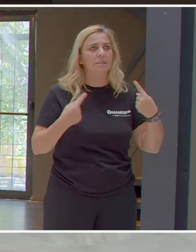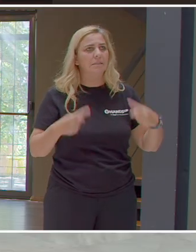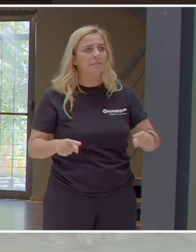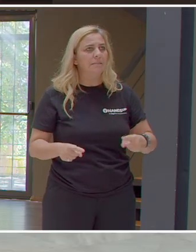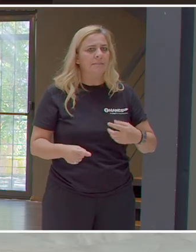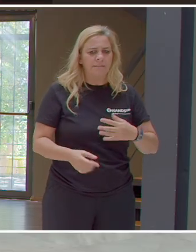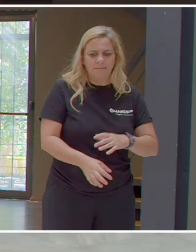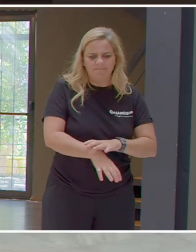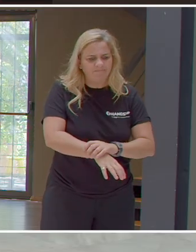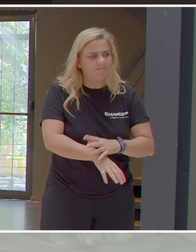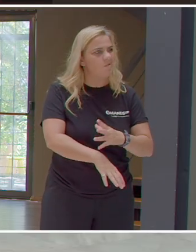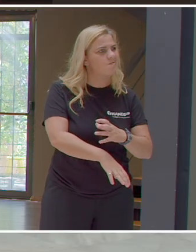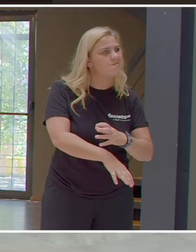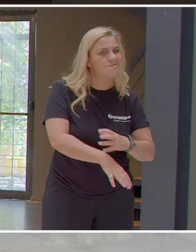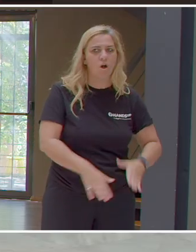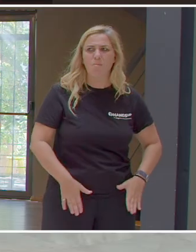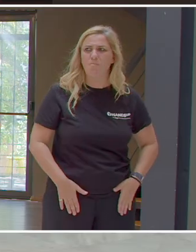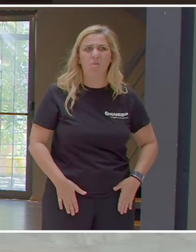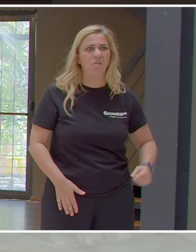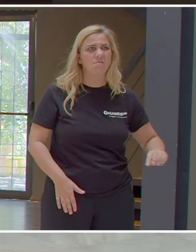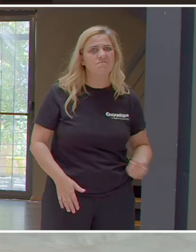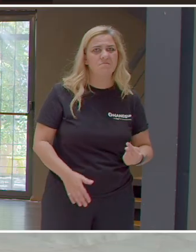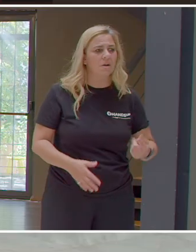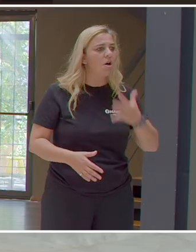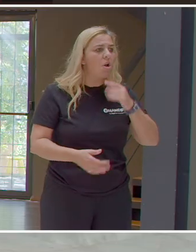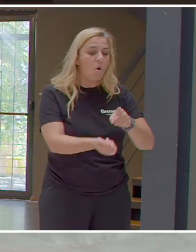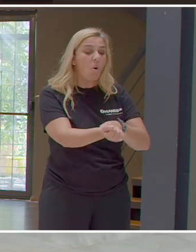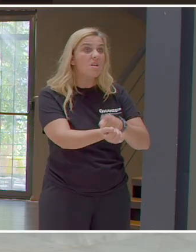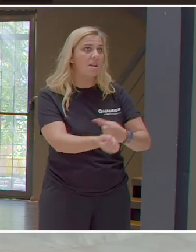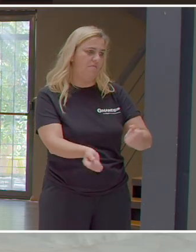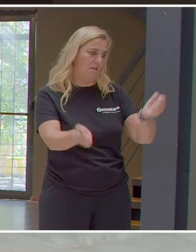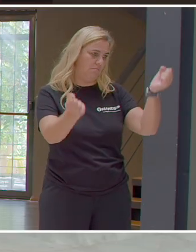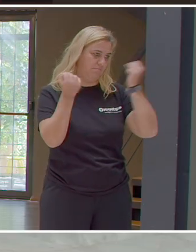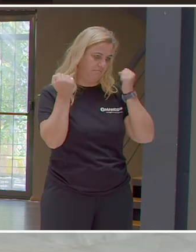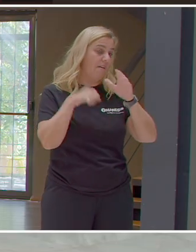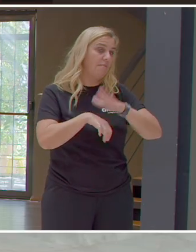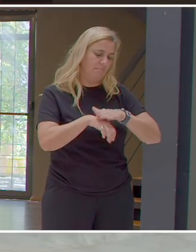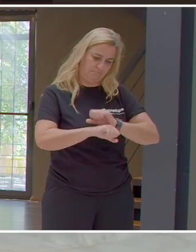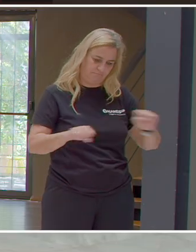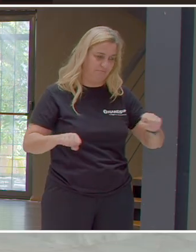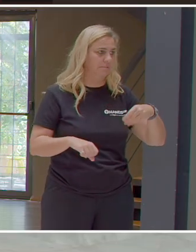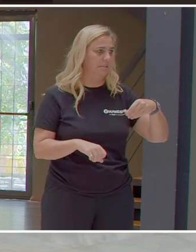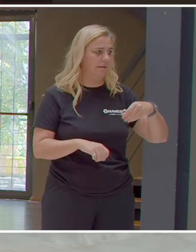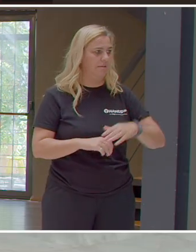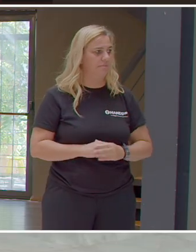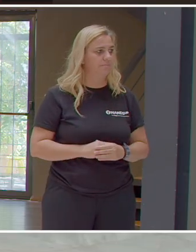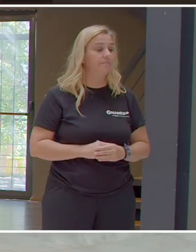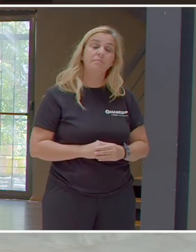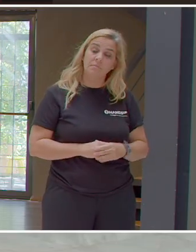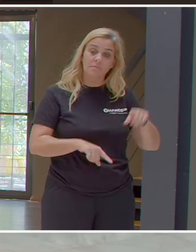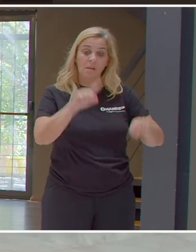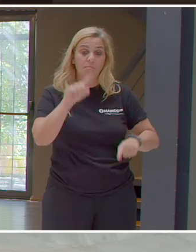stingy feelings in feet and leg, it's because of the nerve damage due to the high sugar levels. A lot of people also